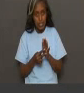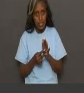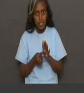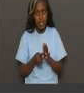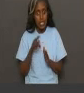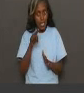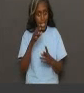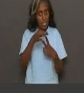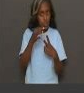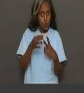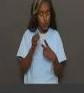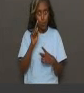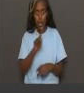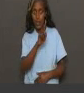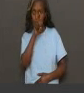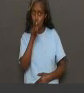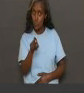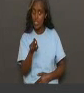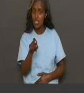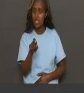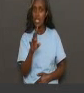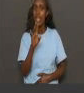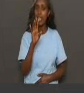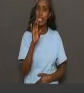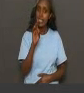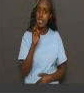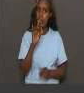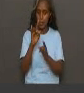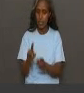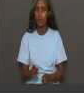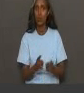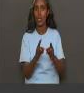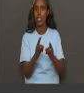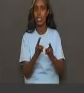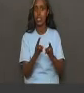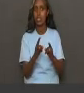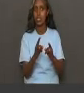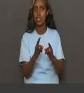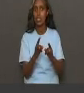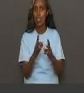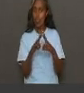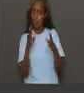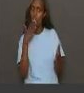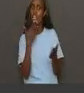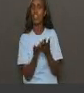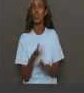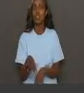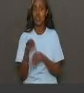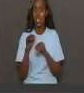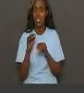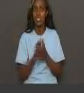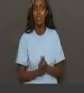means he can choose one question in 7 ways. Very